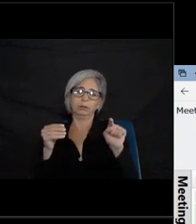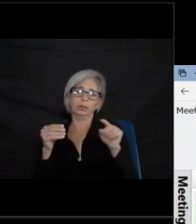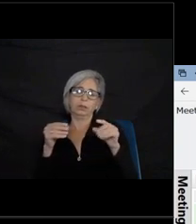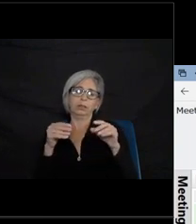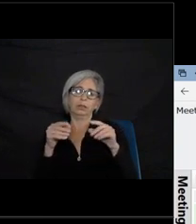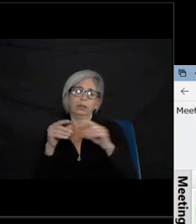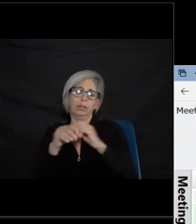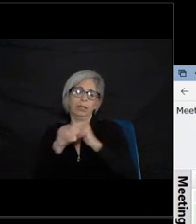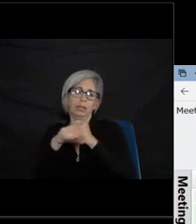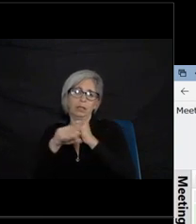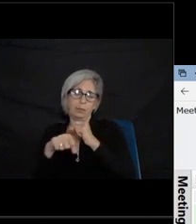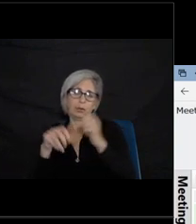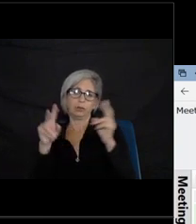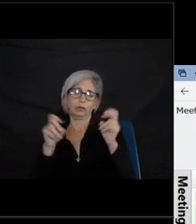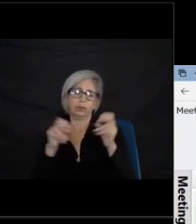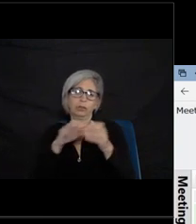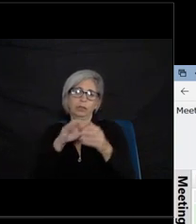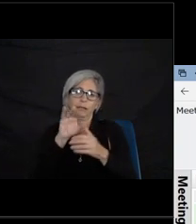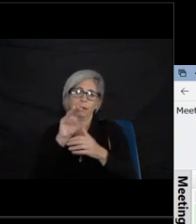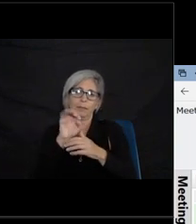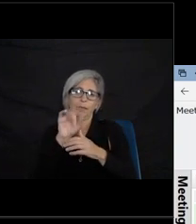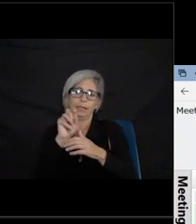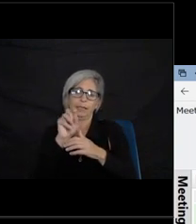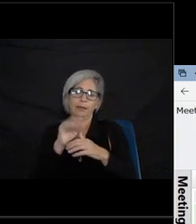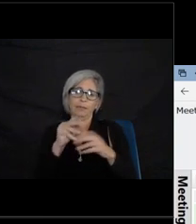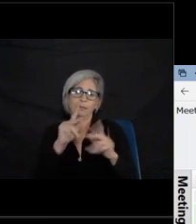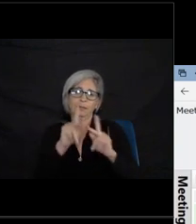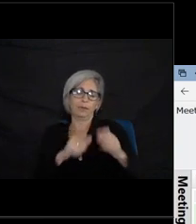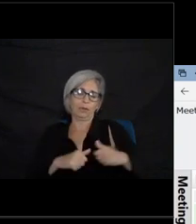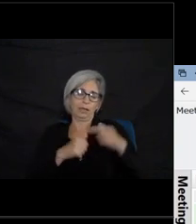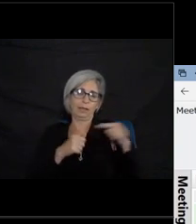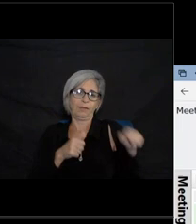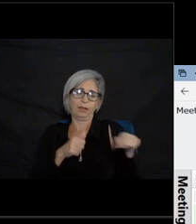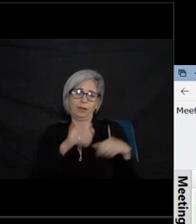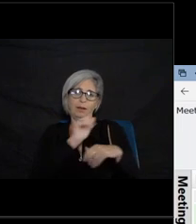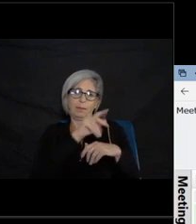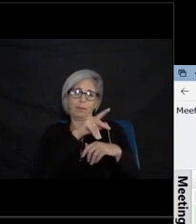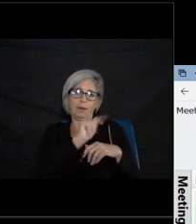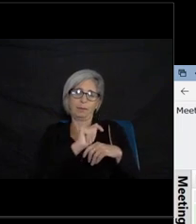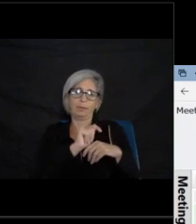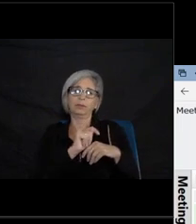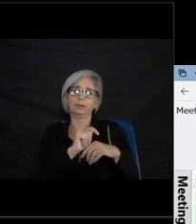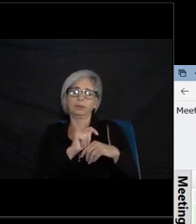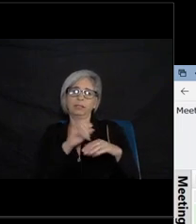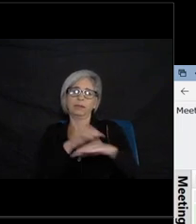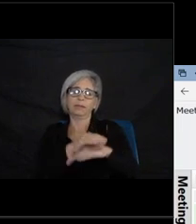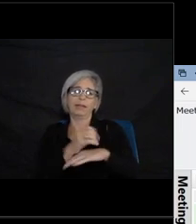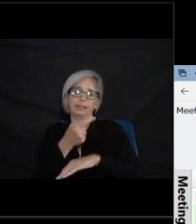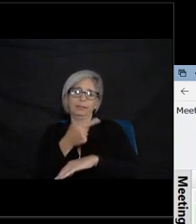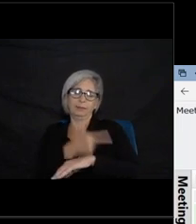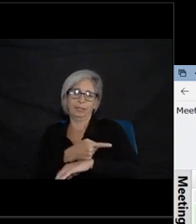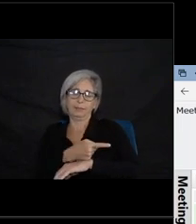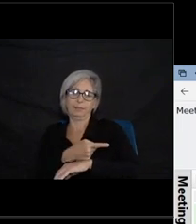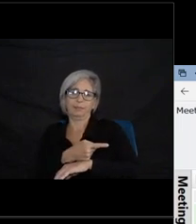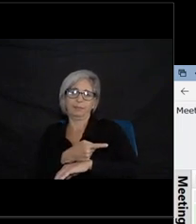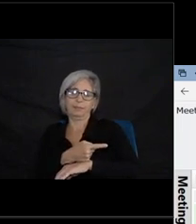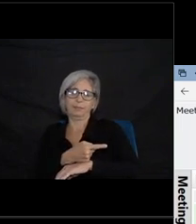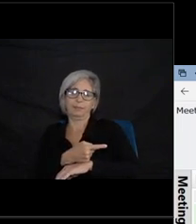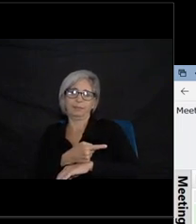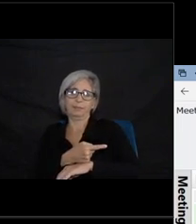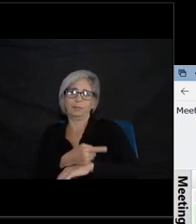local retail commercial to medium density residential, providing for conflict severability and an effective date.